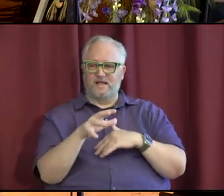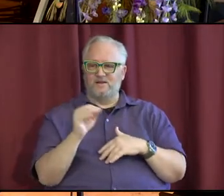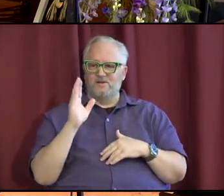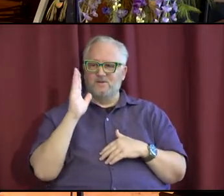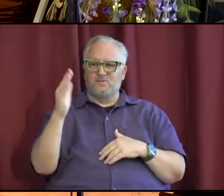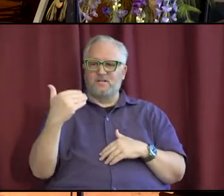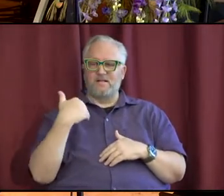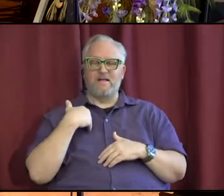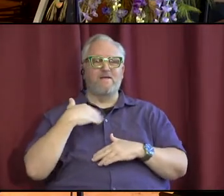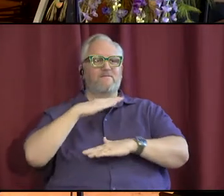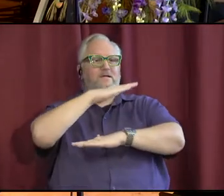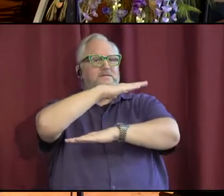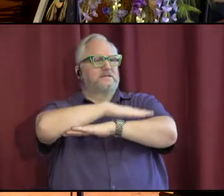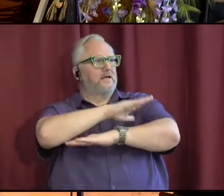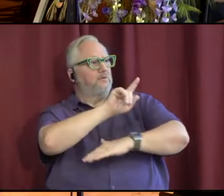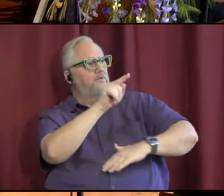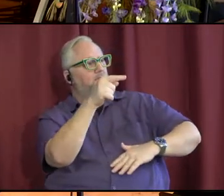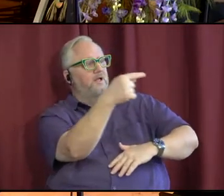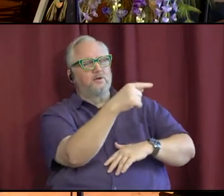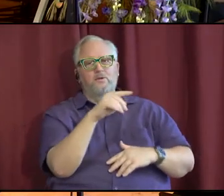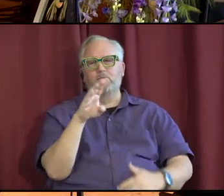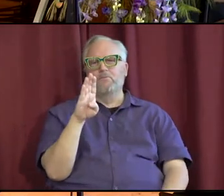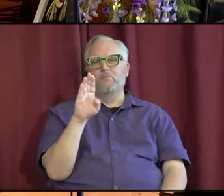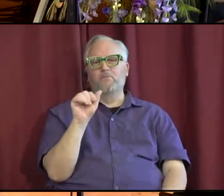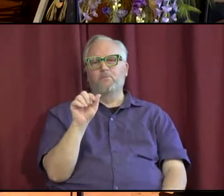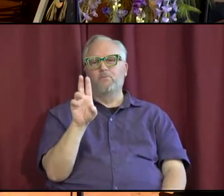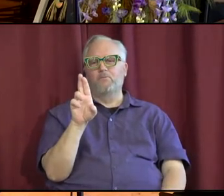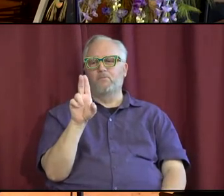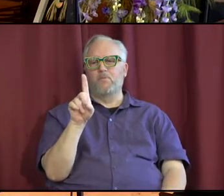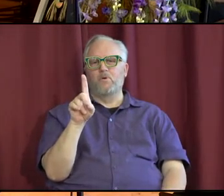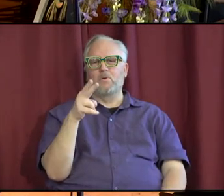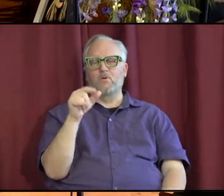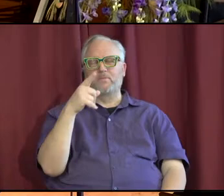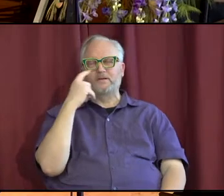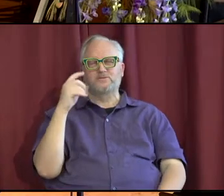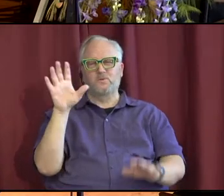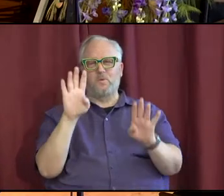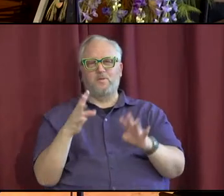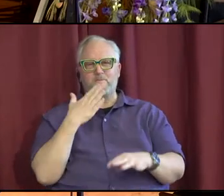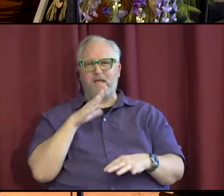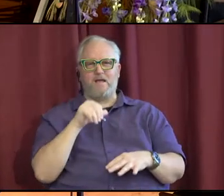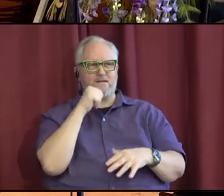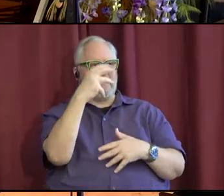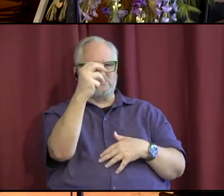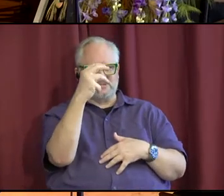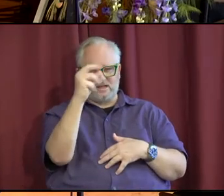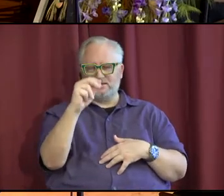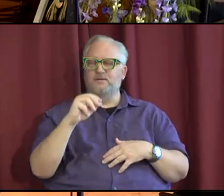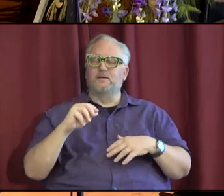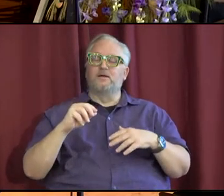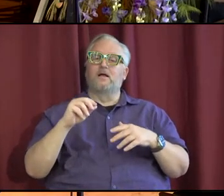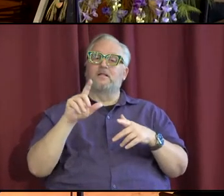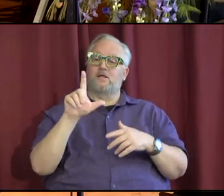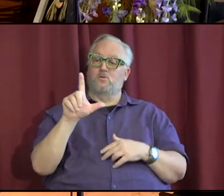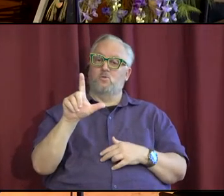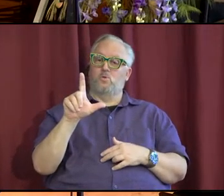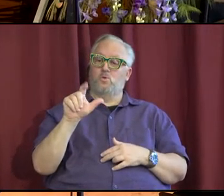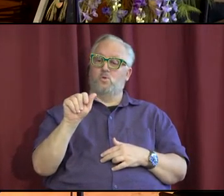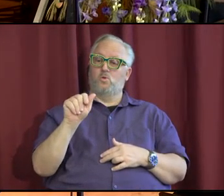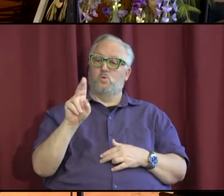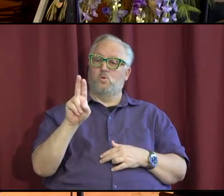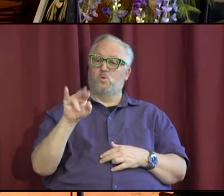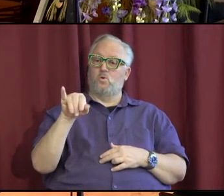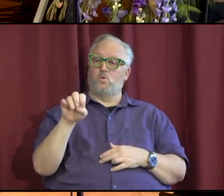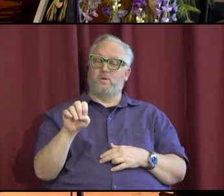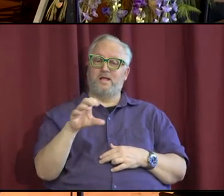a table in Bard Hall because of the inclement weather, so please drop by and see it. And they've asked me, Lori and Sylvia have asked me to make it more